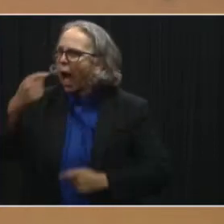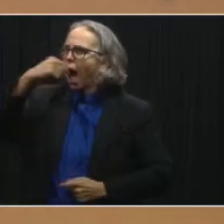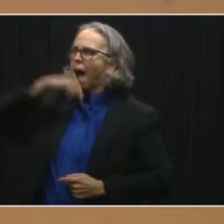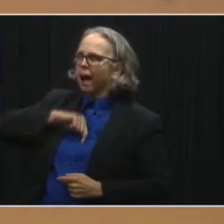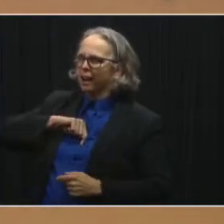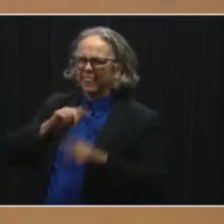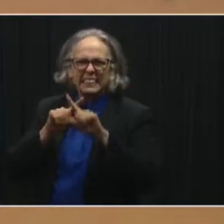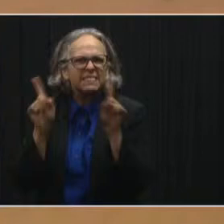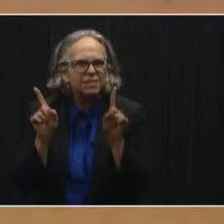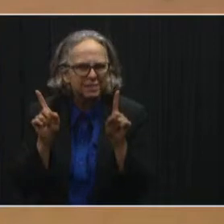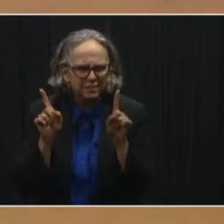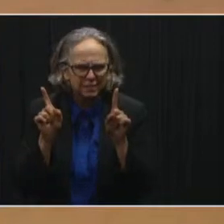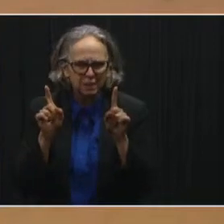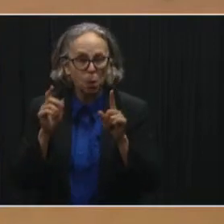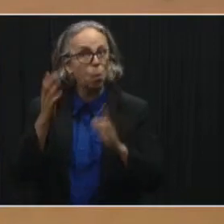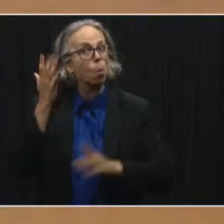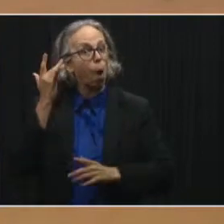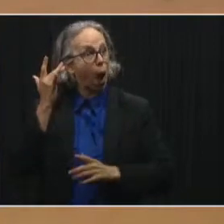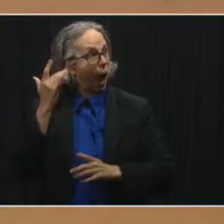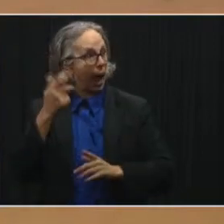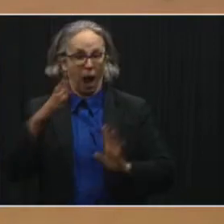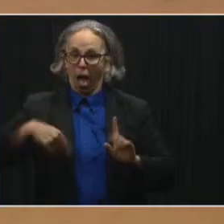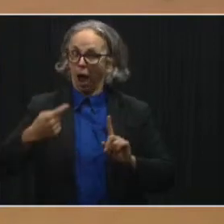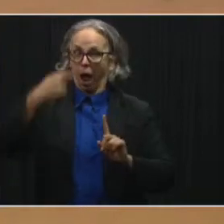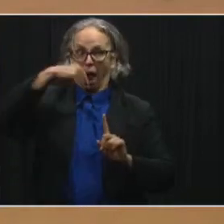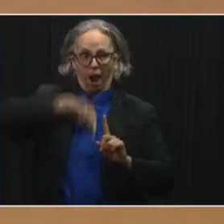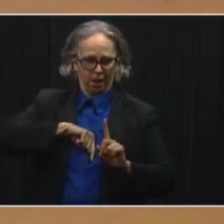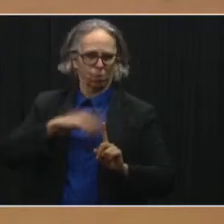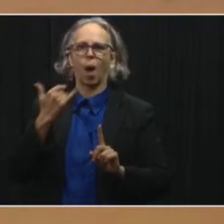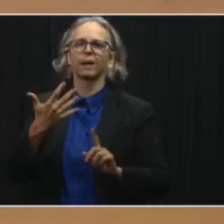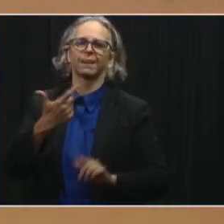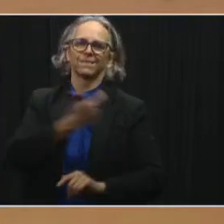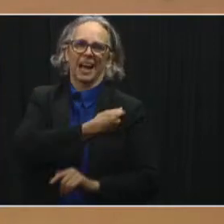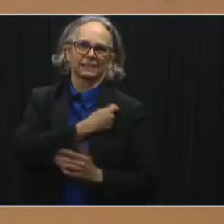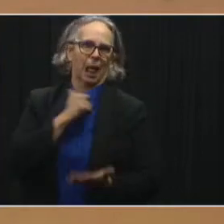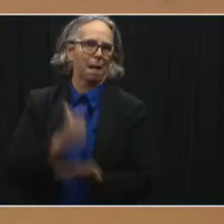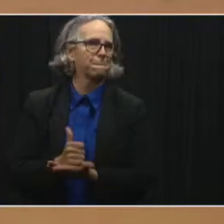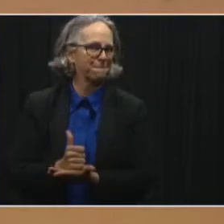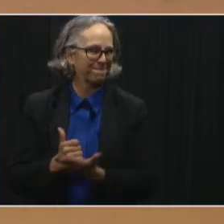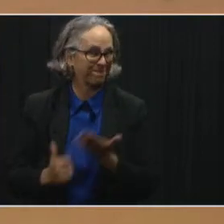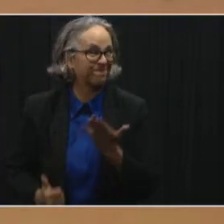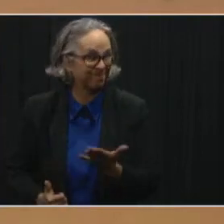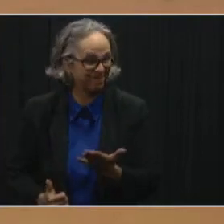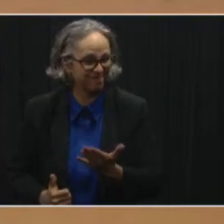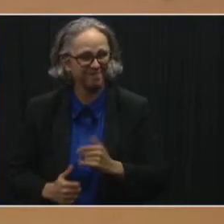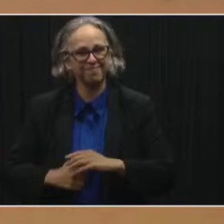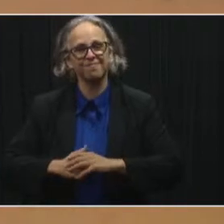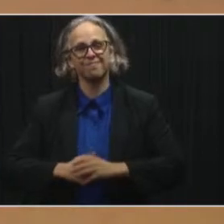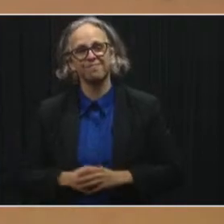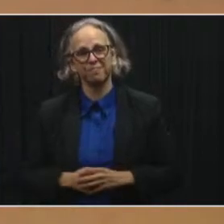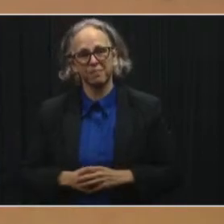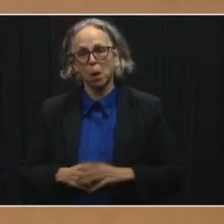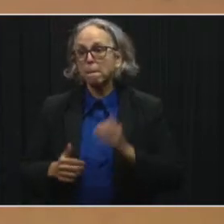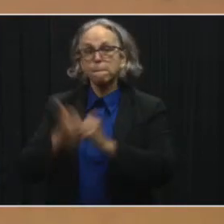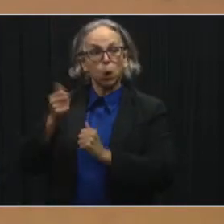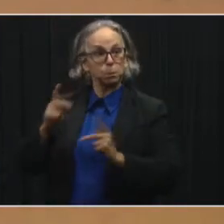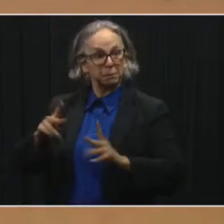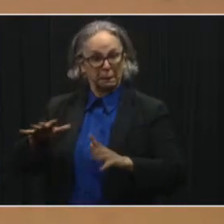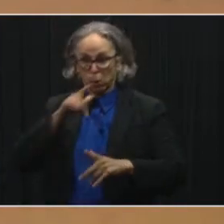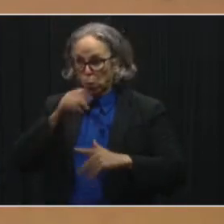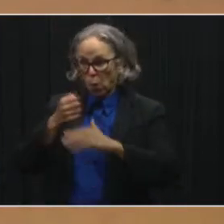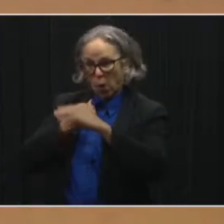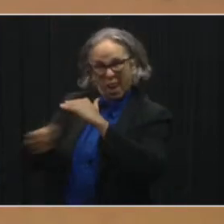not intubated is because he's been vaccinated. So again, the majority of our admissions are